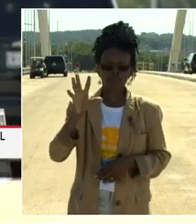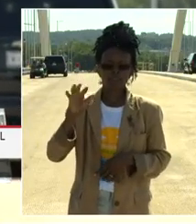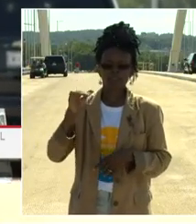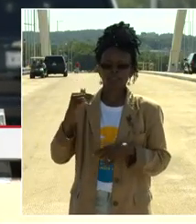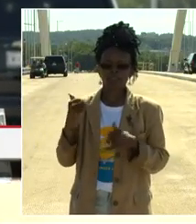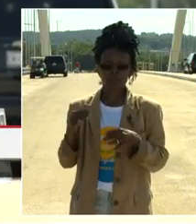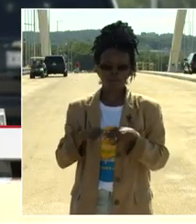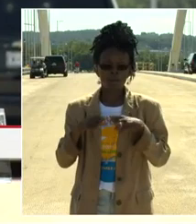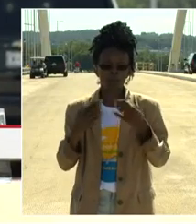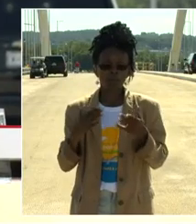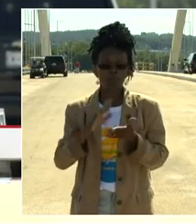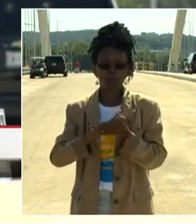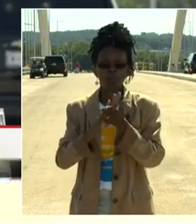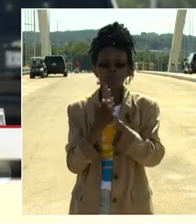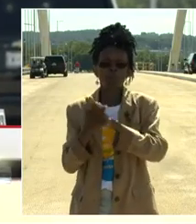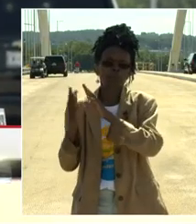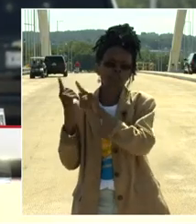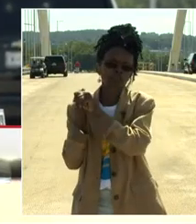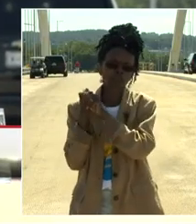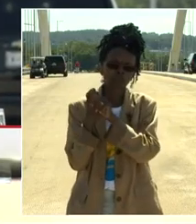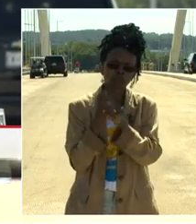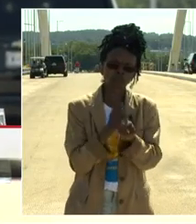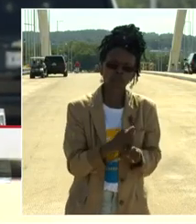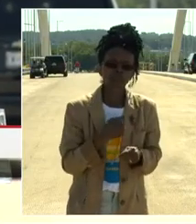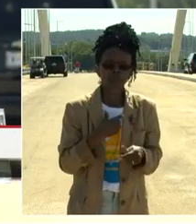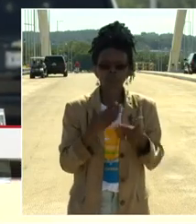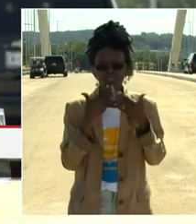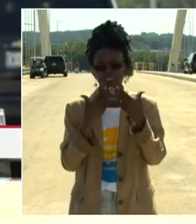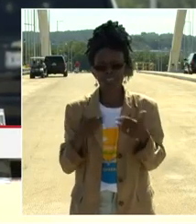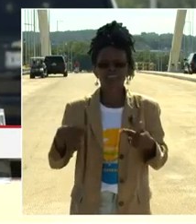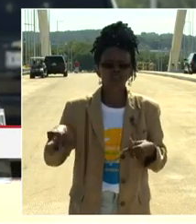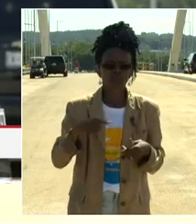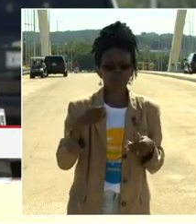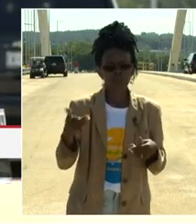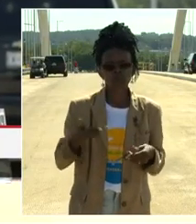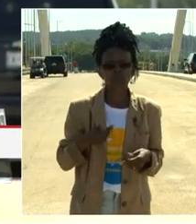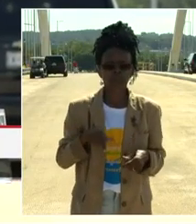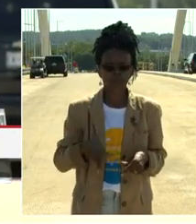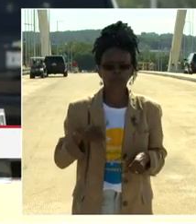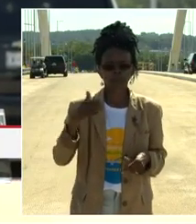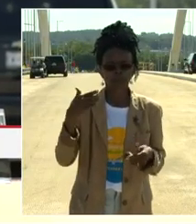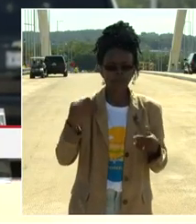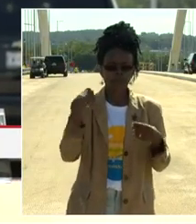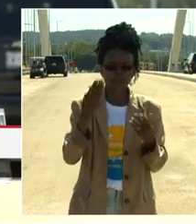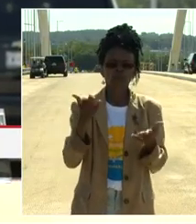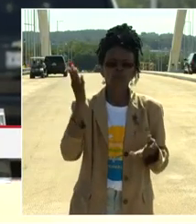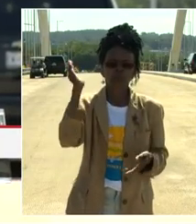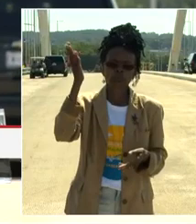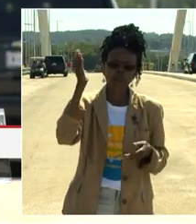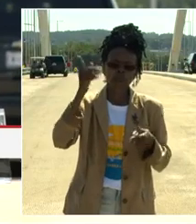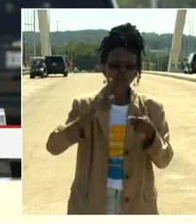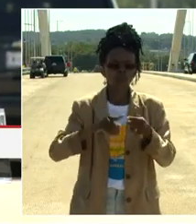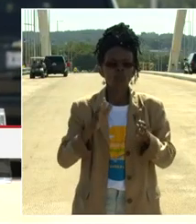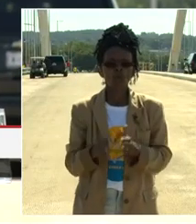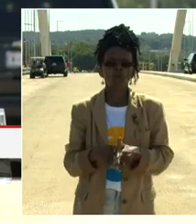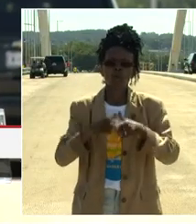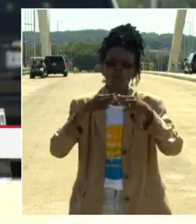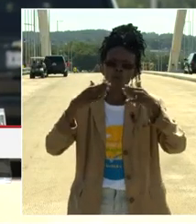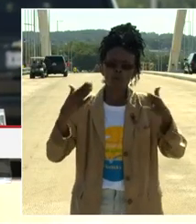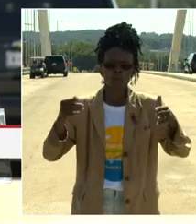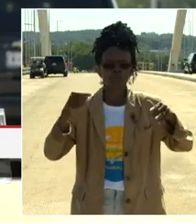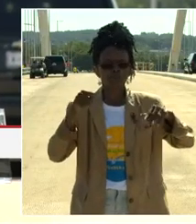me to speak at the dedication of this incredible marvel of modern engineering and this tribute to our